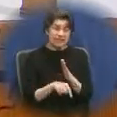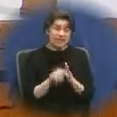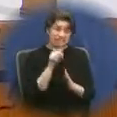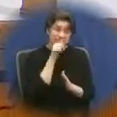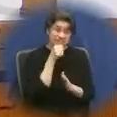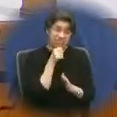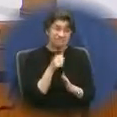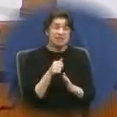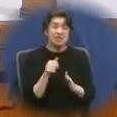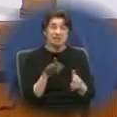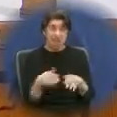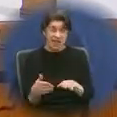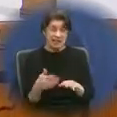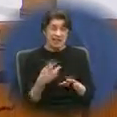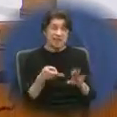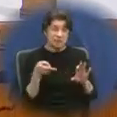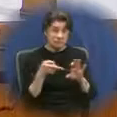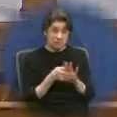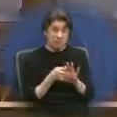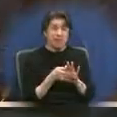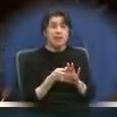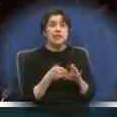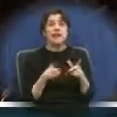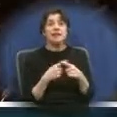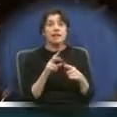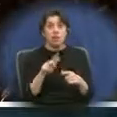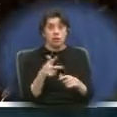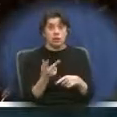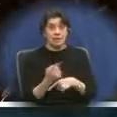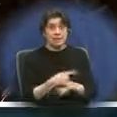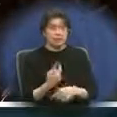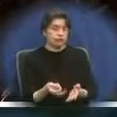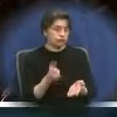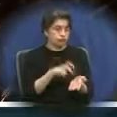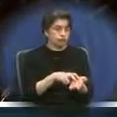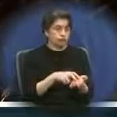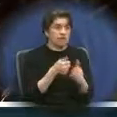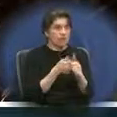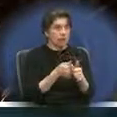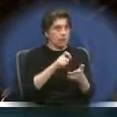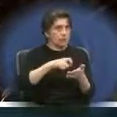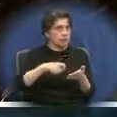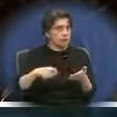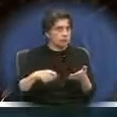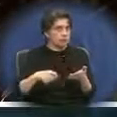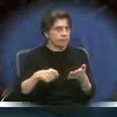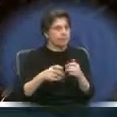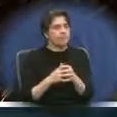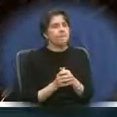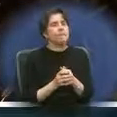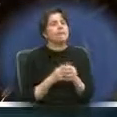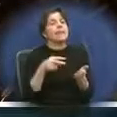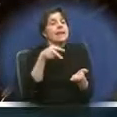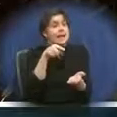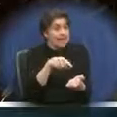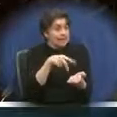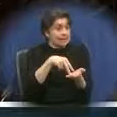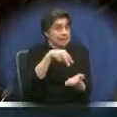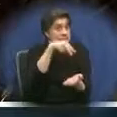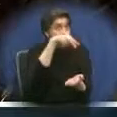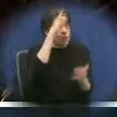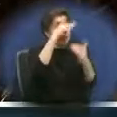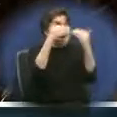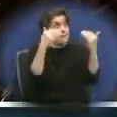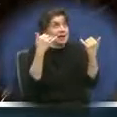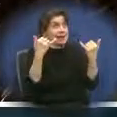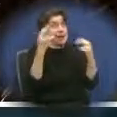He suffered death and was buried, and rose again on the third day, in accordance with the Scriptures. He ascended into heaven, and is